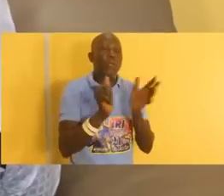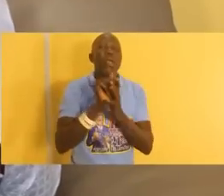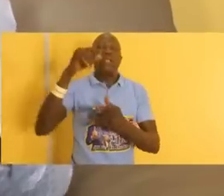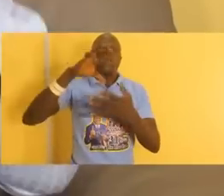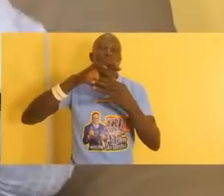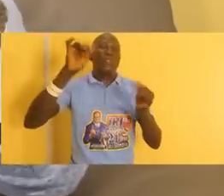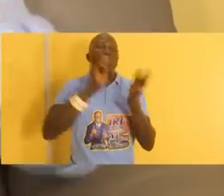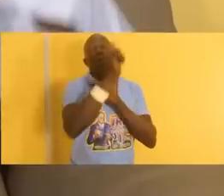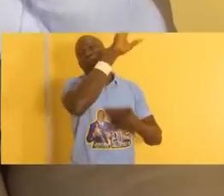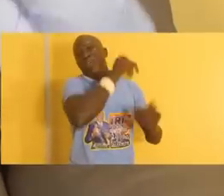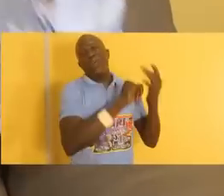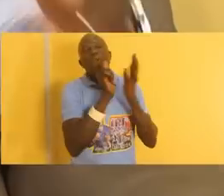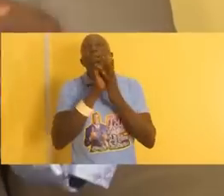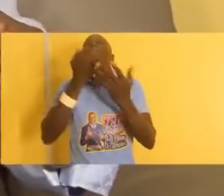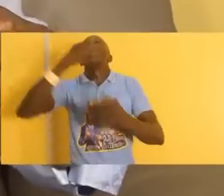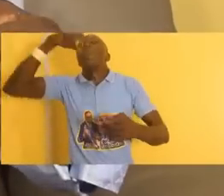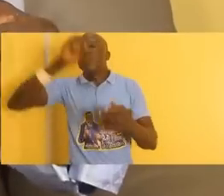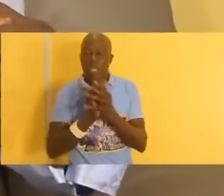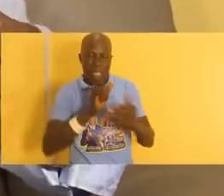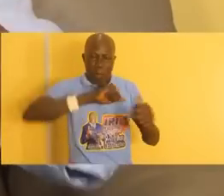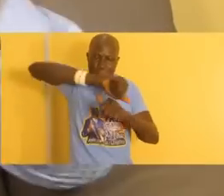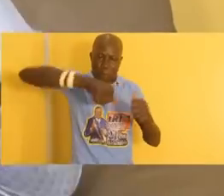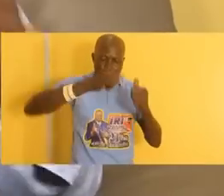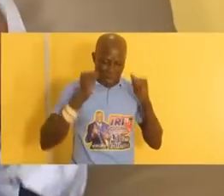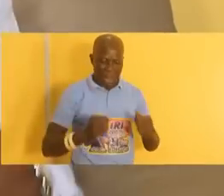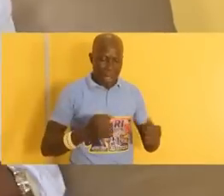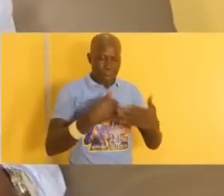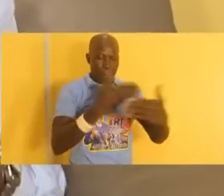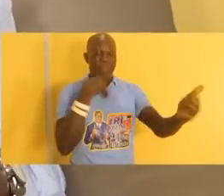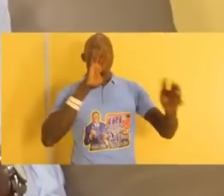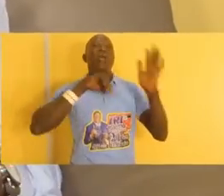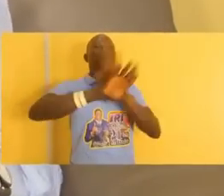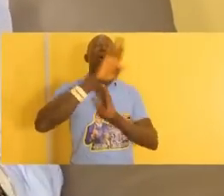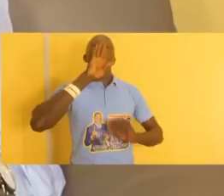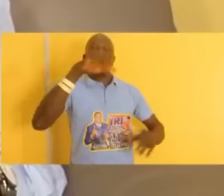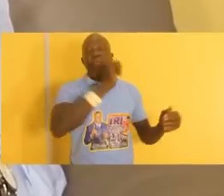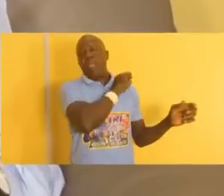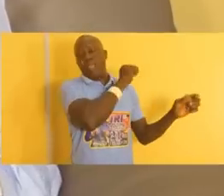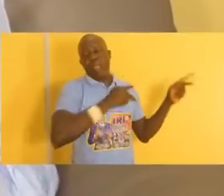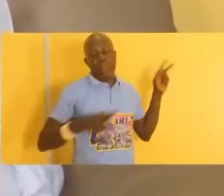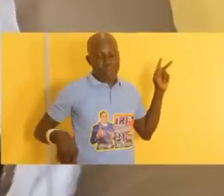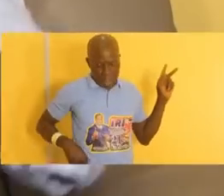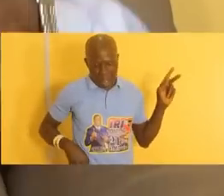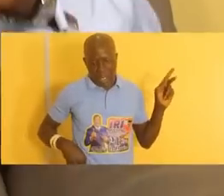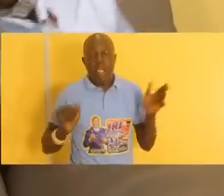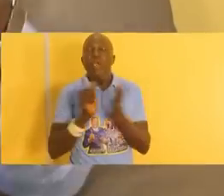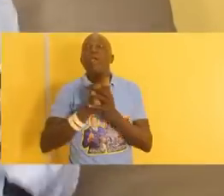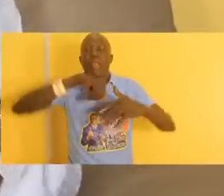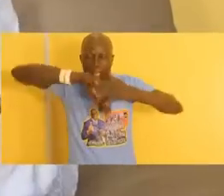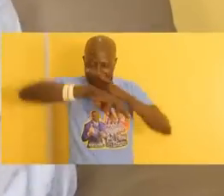The Spirit of King. The spirit of he teaching. Was empowered Bara, before it can be a power. Koto wa ni agbara,